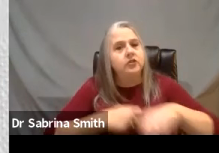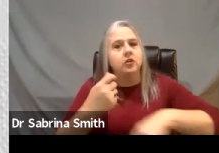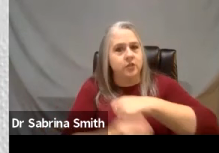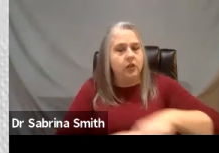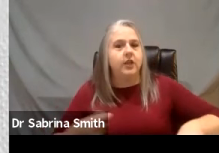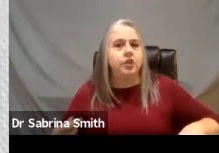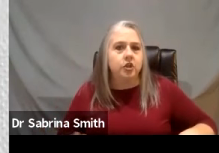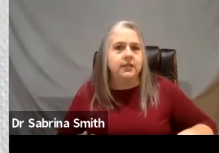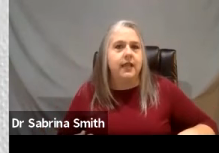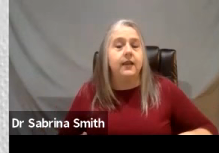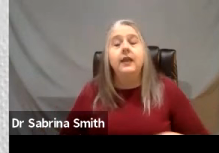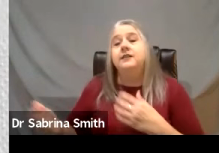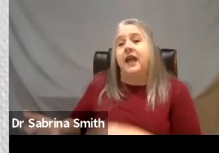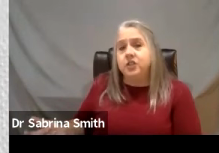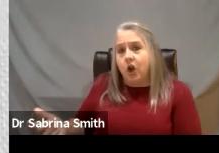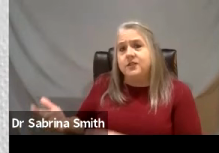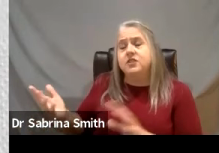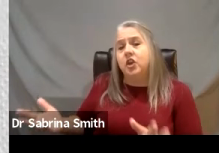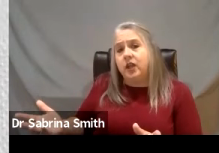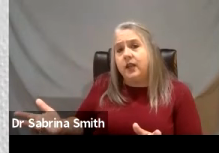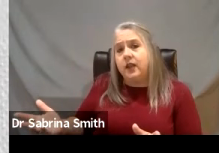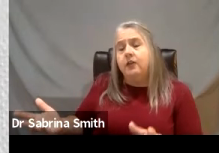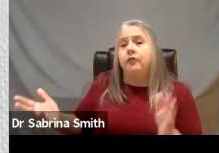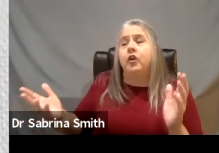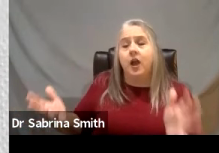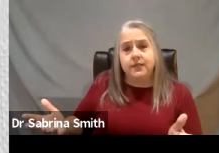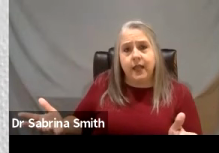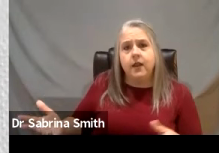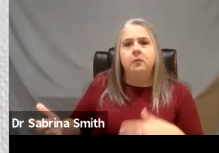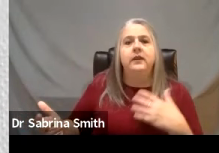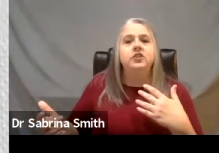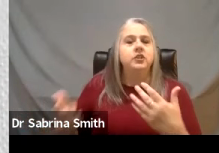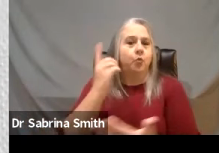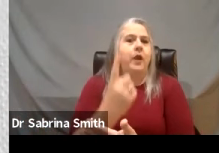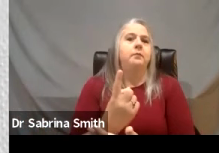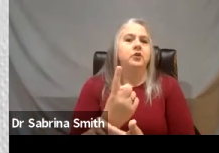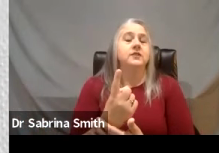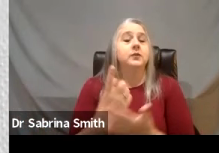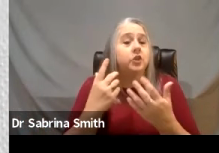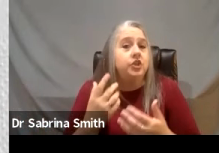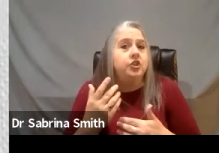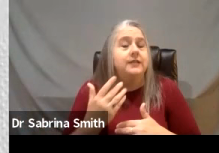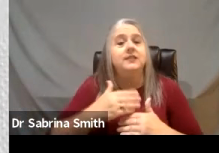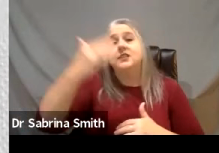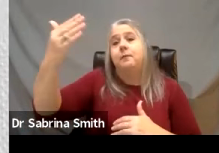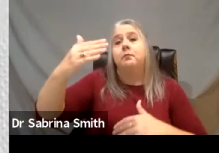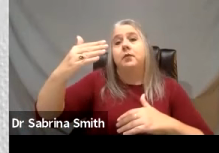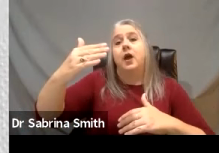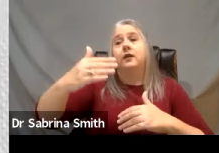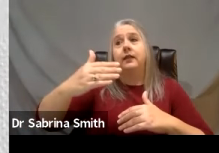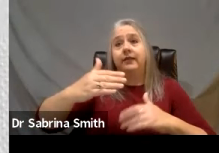But there's a lot of turn taking. TED Talks is good for content, but it's just one person. So it's good. It's a